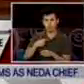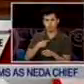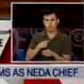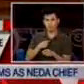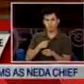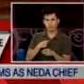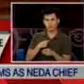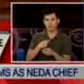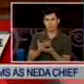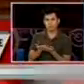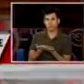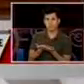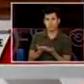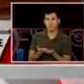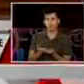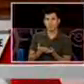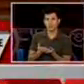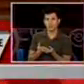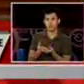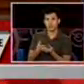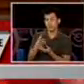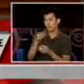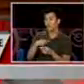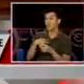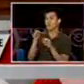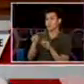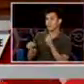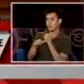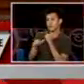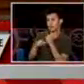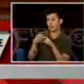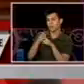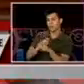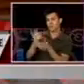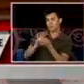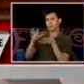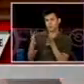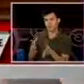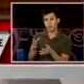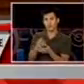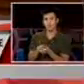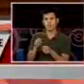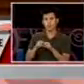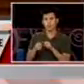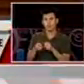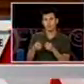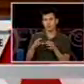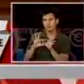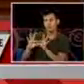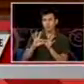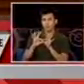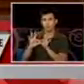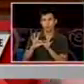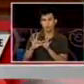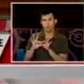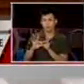to analyze. I did it manually and all that, with all those columns and all that. So I wanted them to see